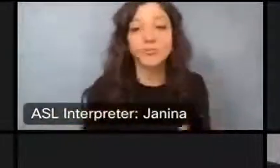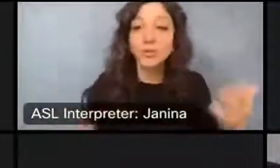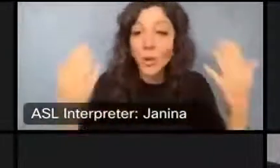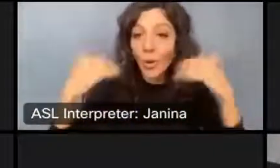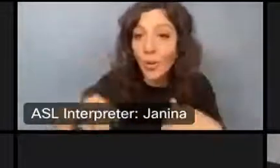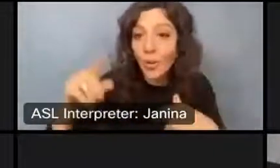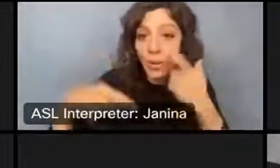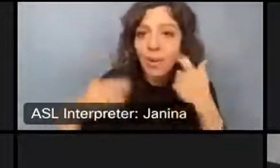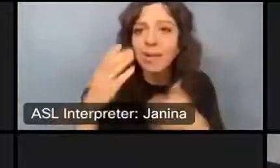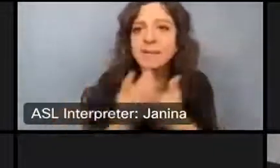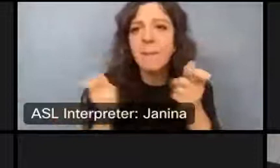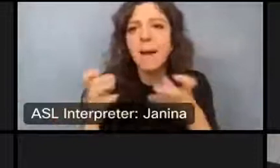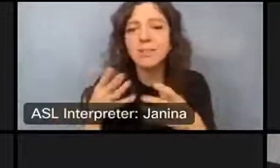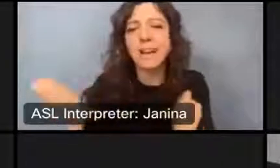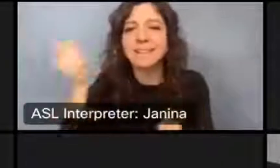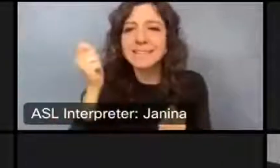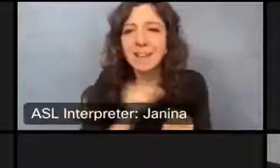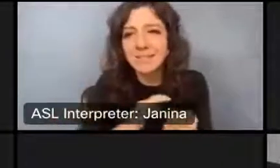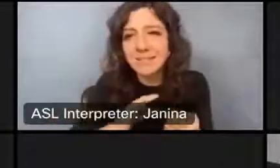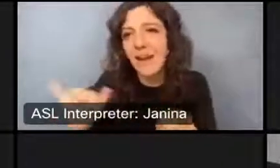some managers and executive staff. So we've got